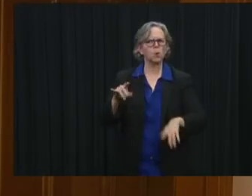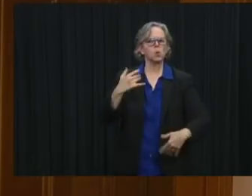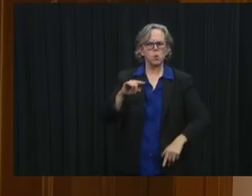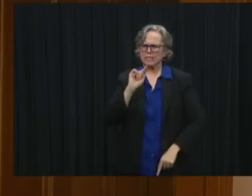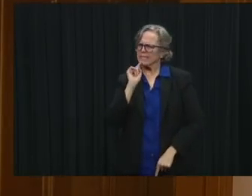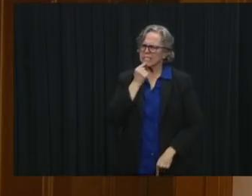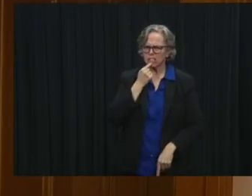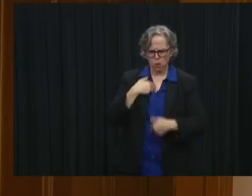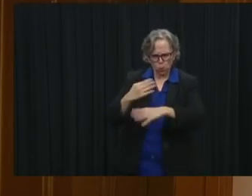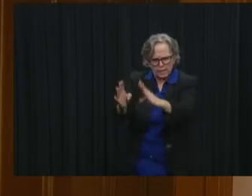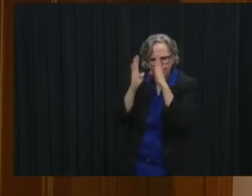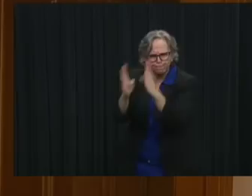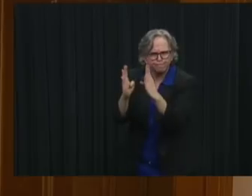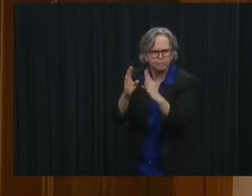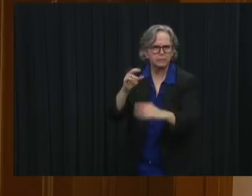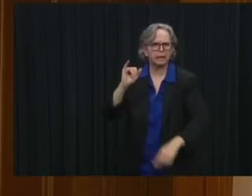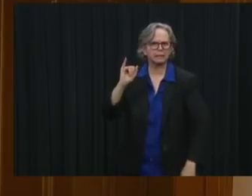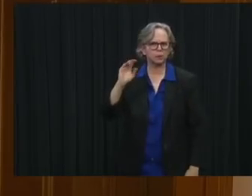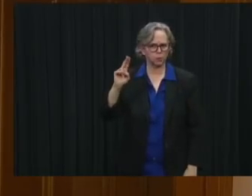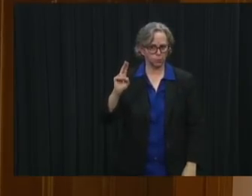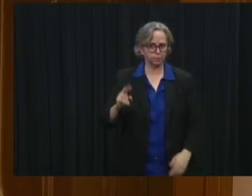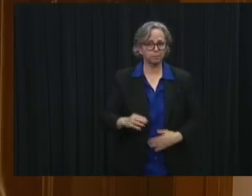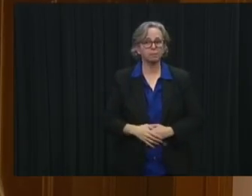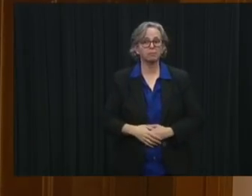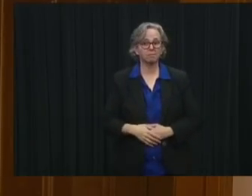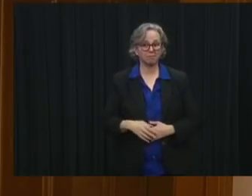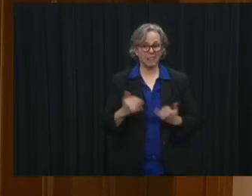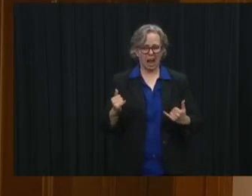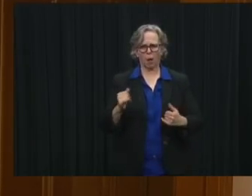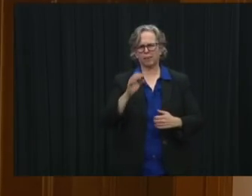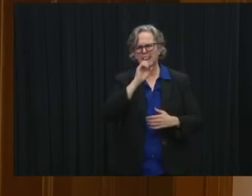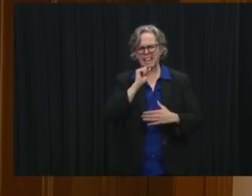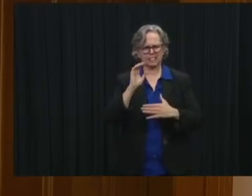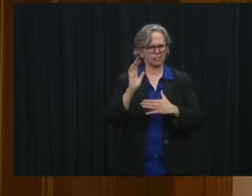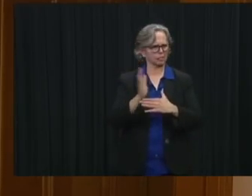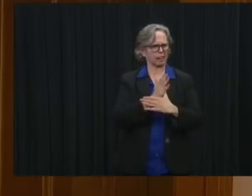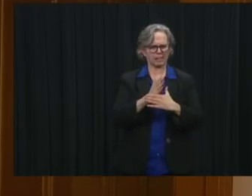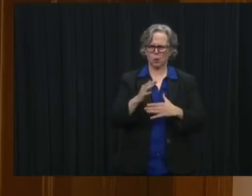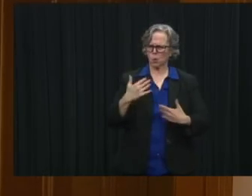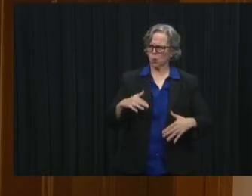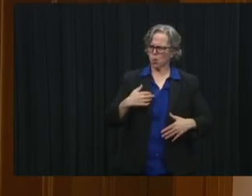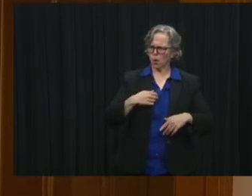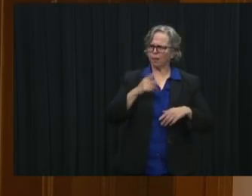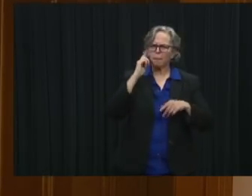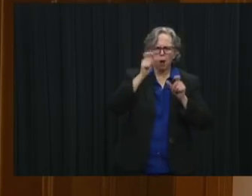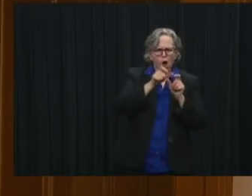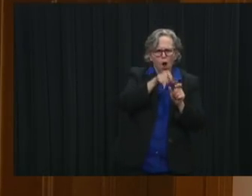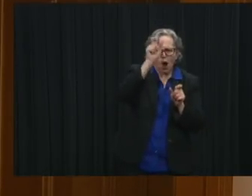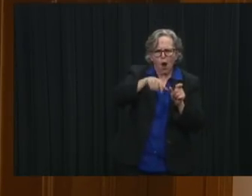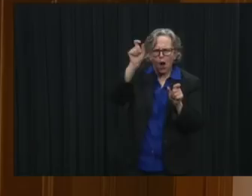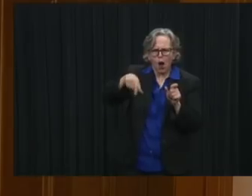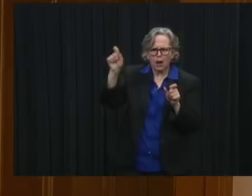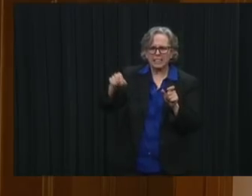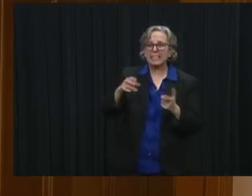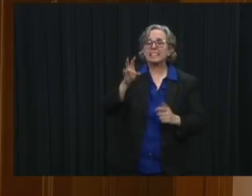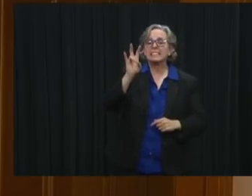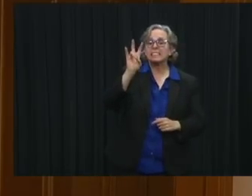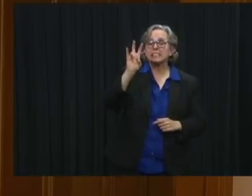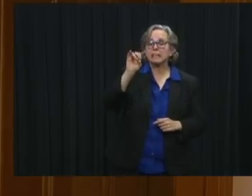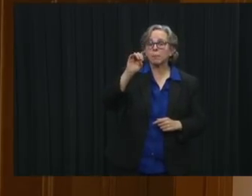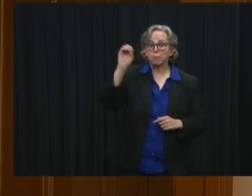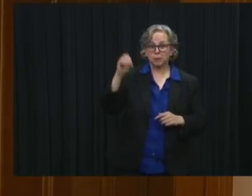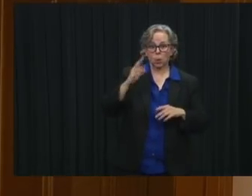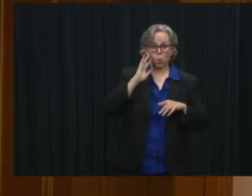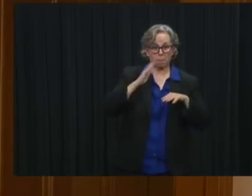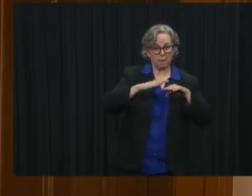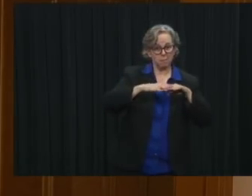to me is a little bit fascinating. We know that 70% of our cases are going to be over the age of 40.